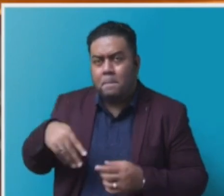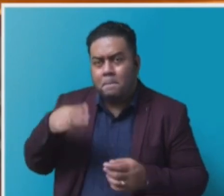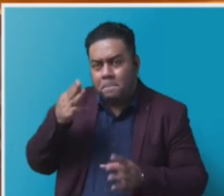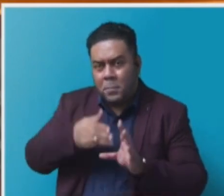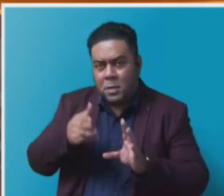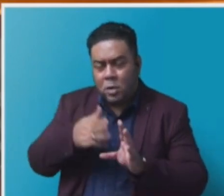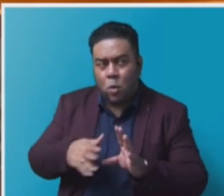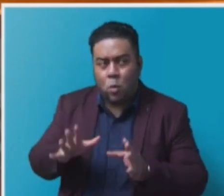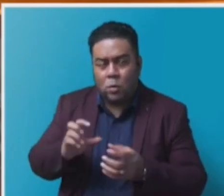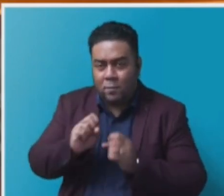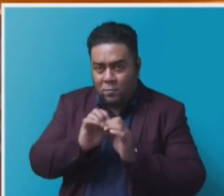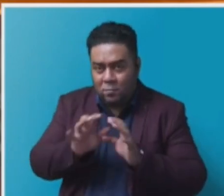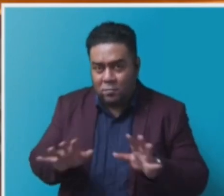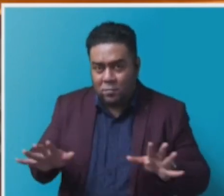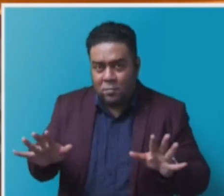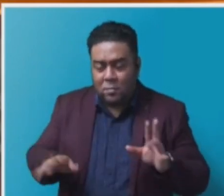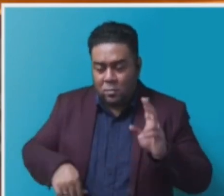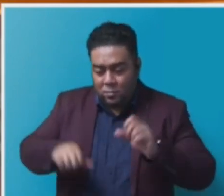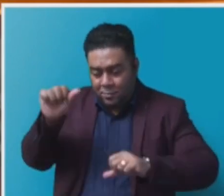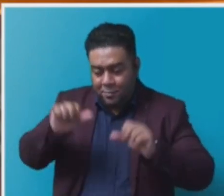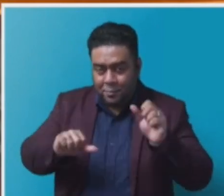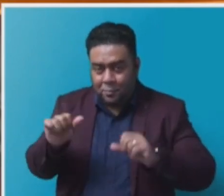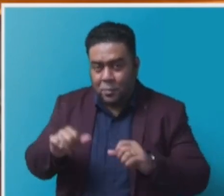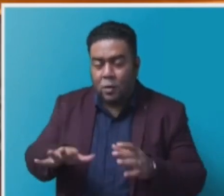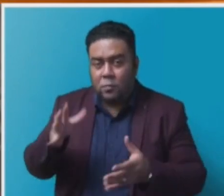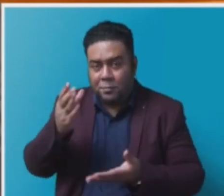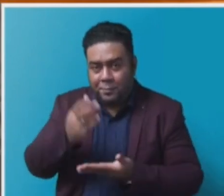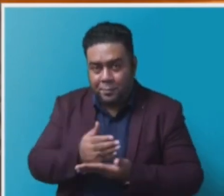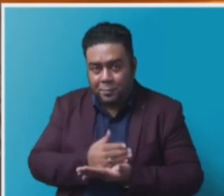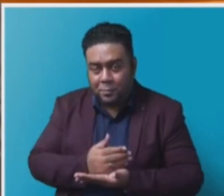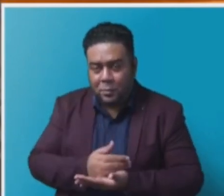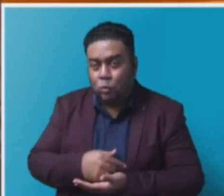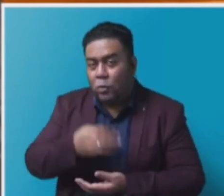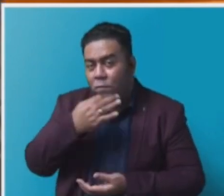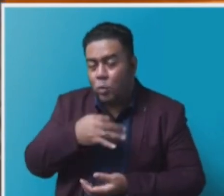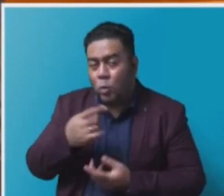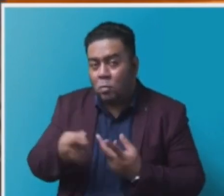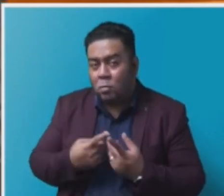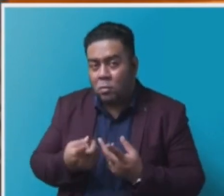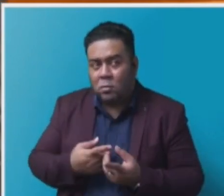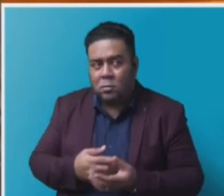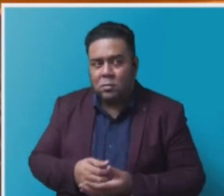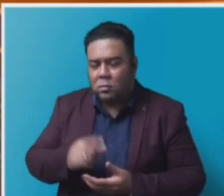have robust social media moderation oversight of their content, while a few others can do much better.